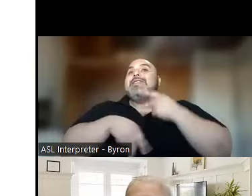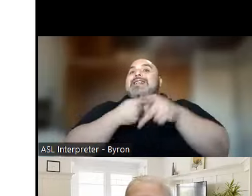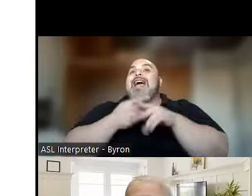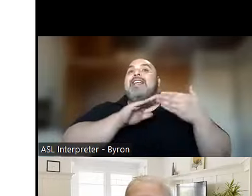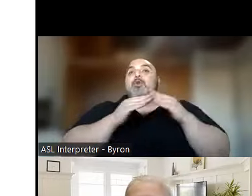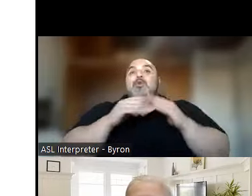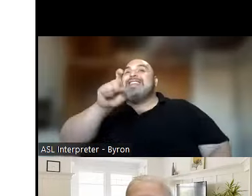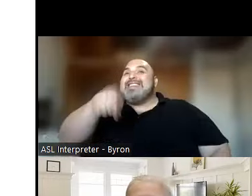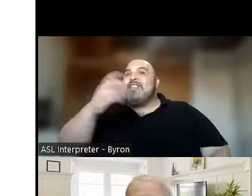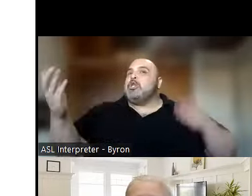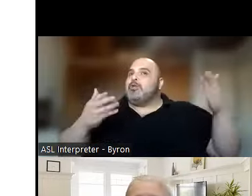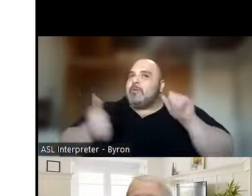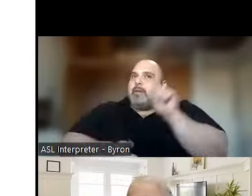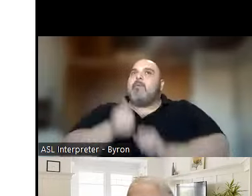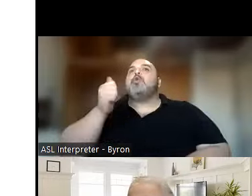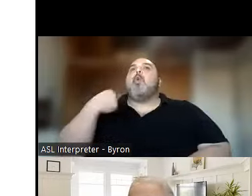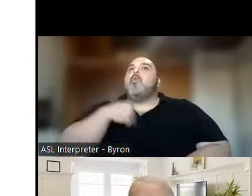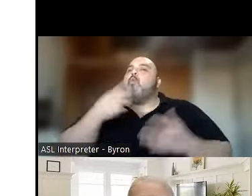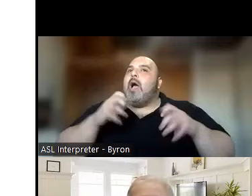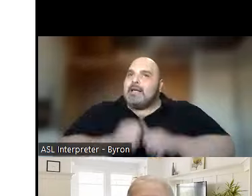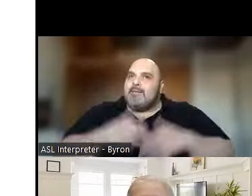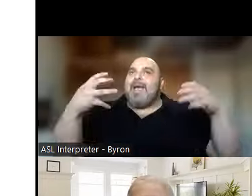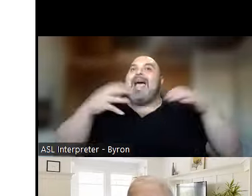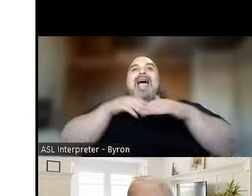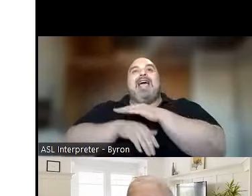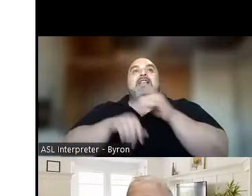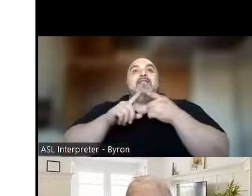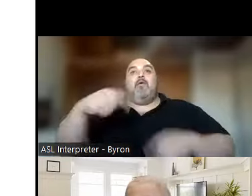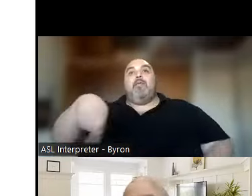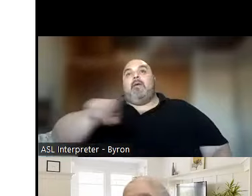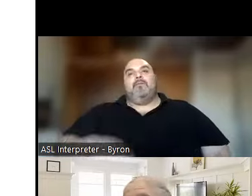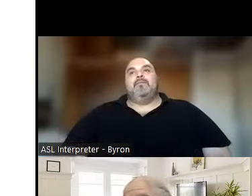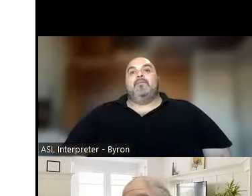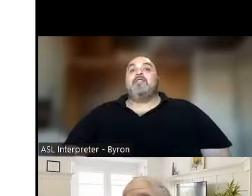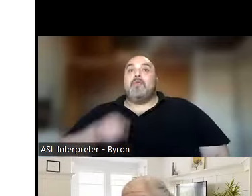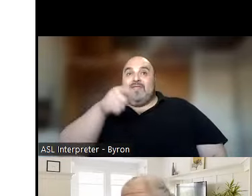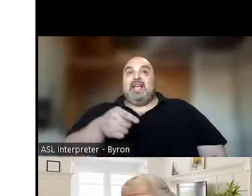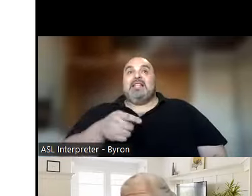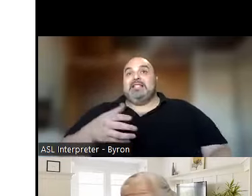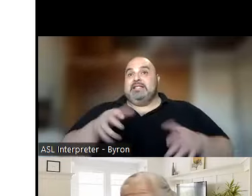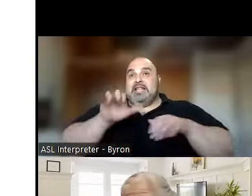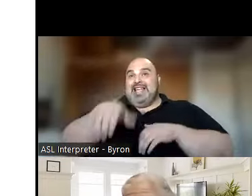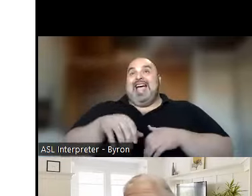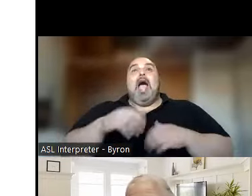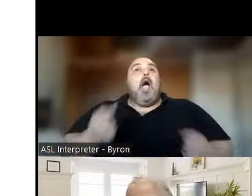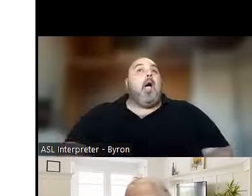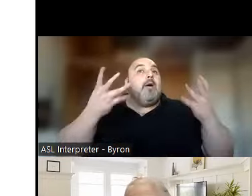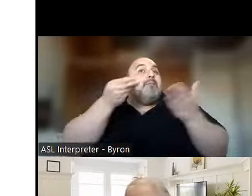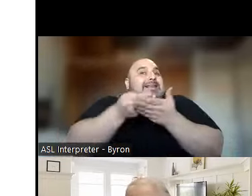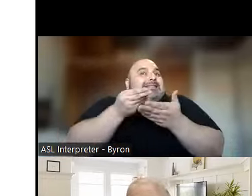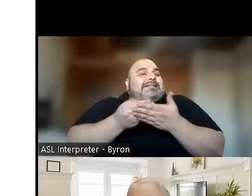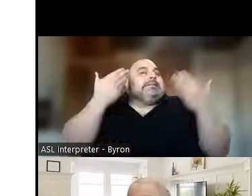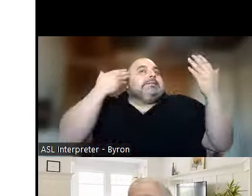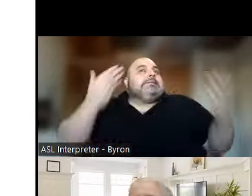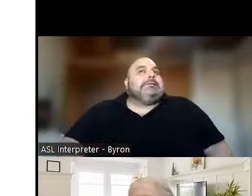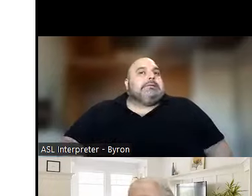these services the most, and we'd like to expand access to them. So that's what this would do. I do not have a dollar amount for you on this yet. That is